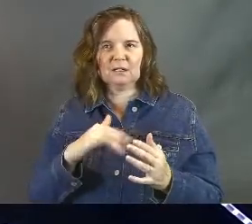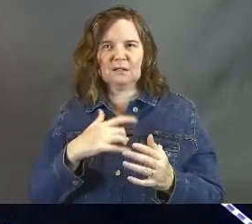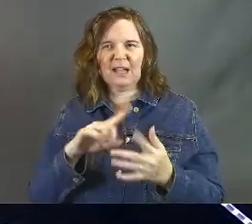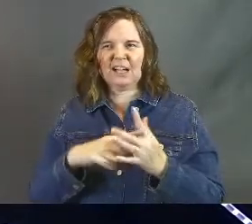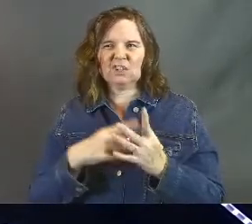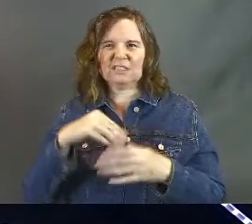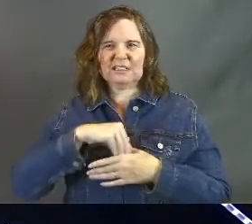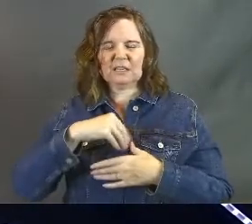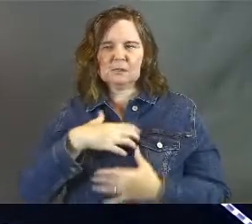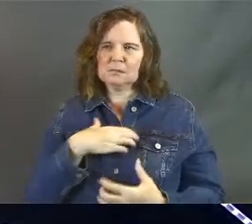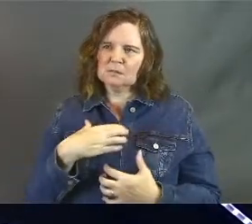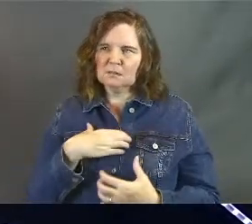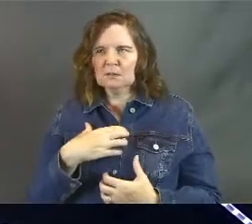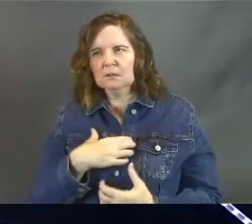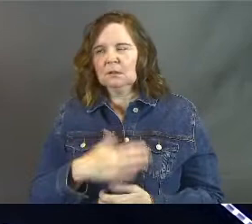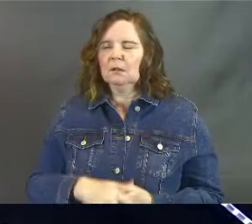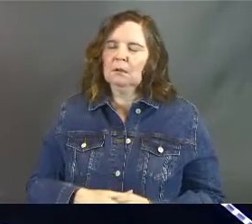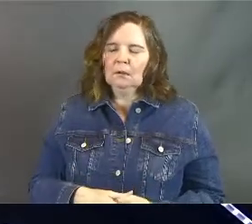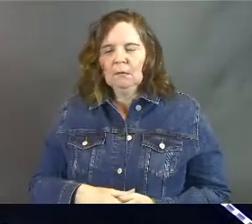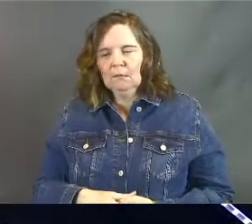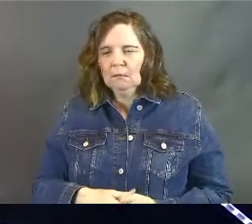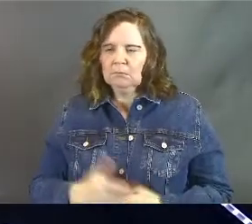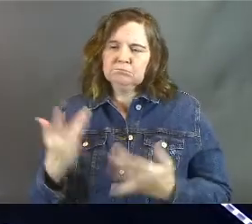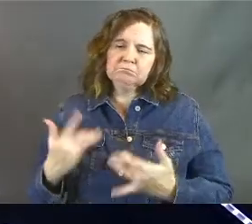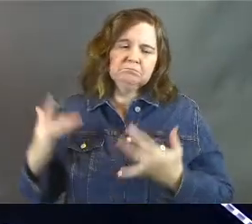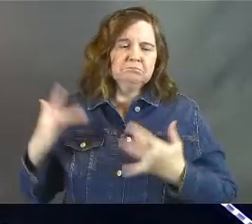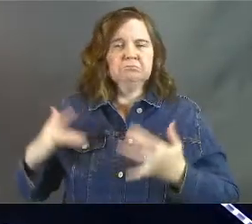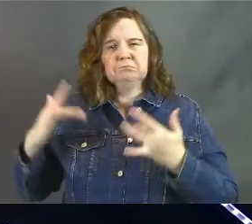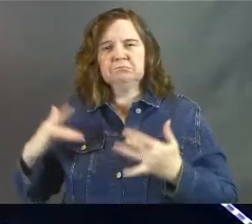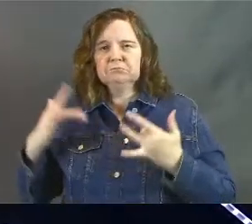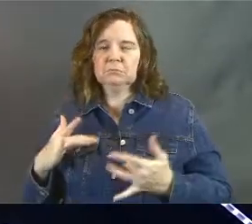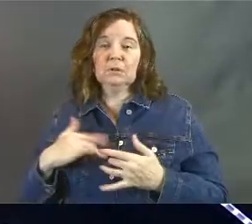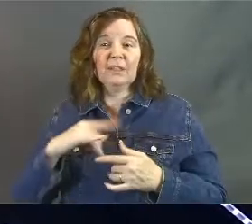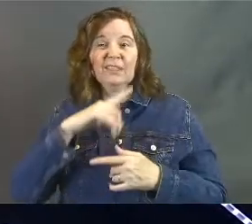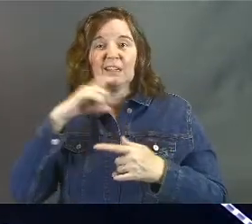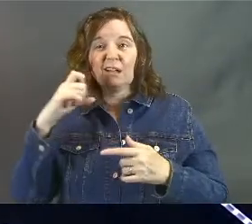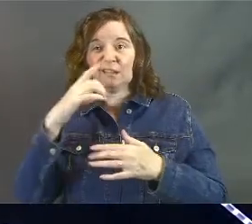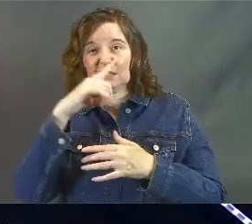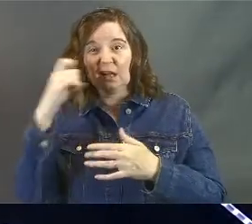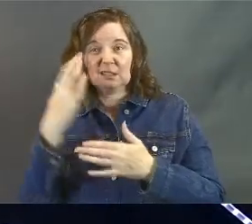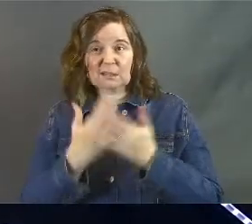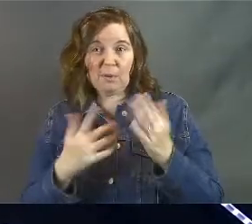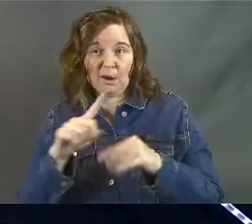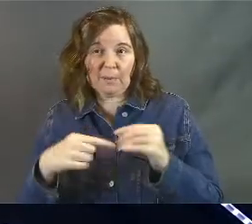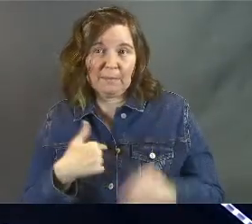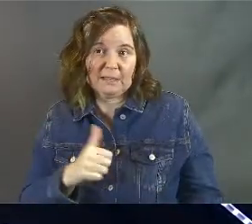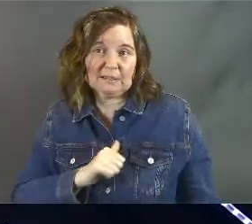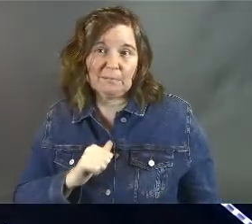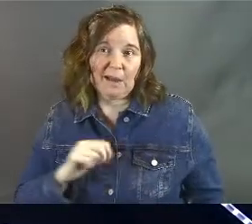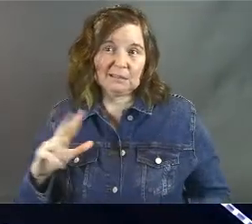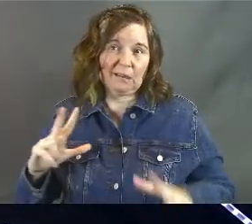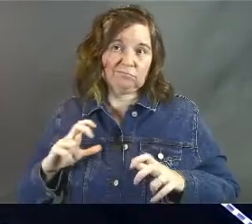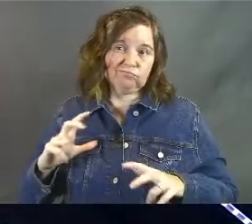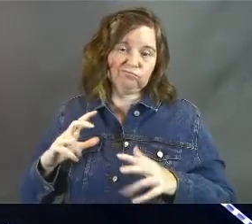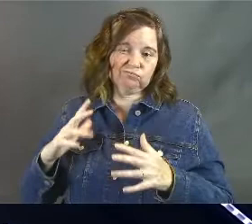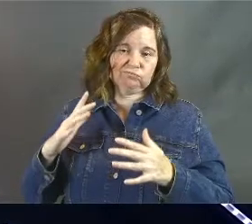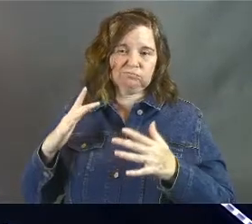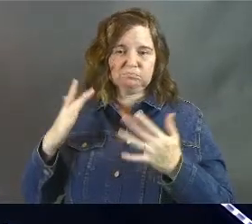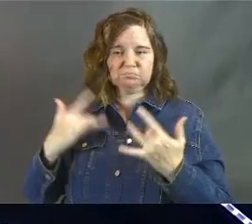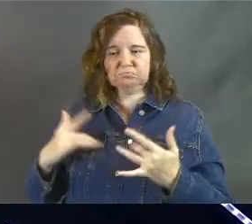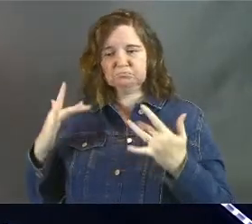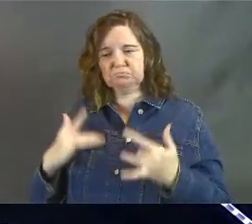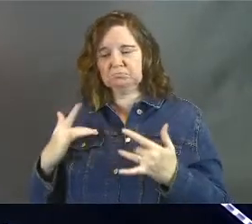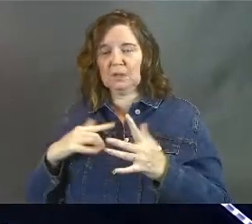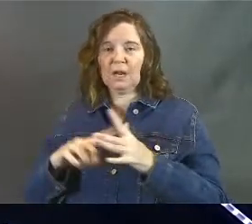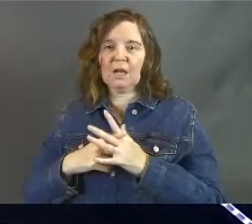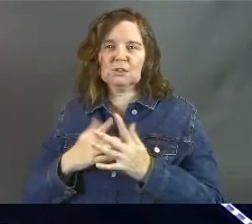on the inside and kind of self-pity, and it's the ugliest part about me, by the way, it's my self-pity.